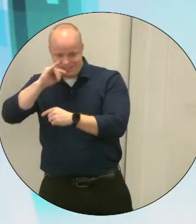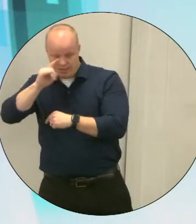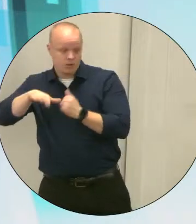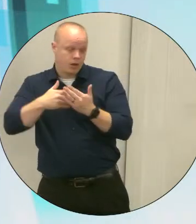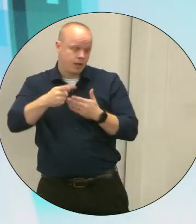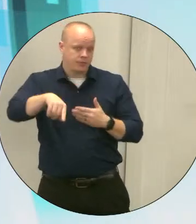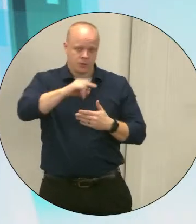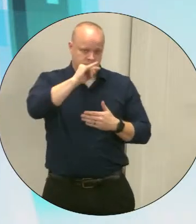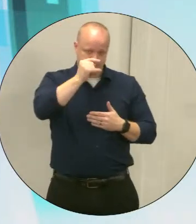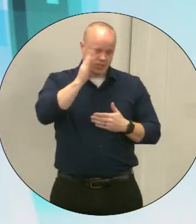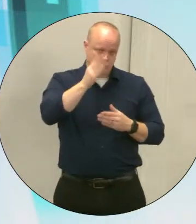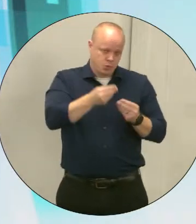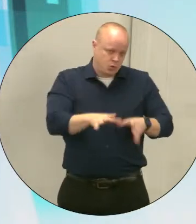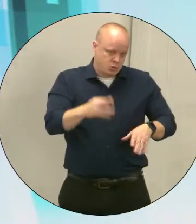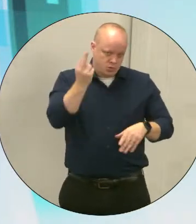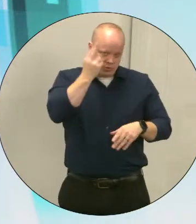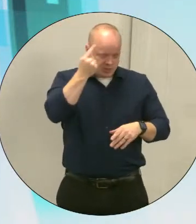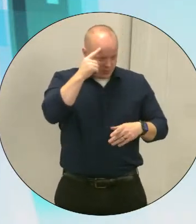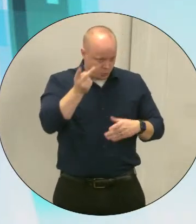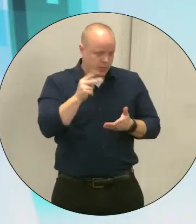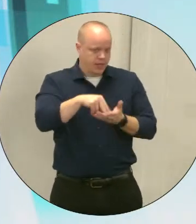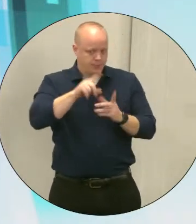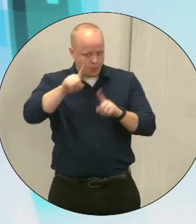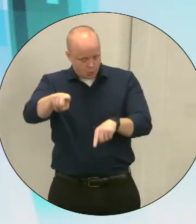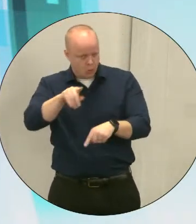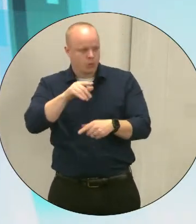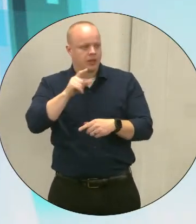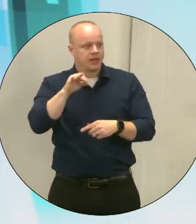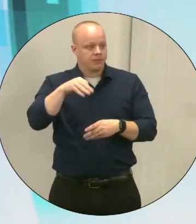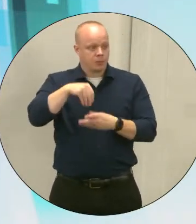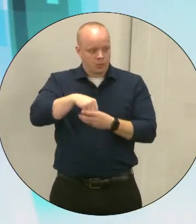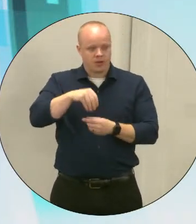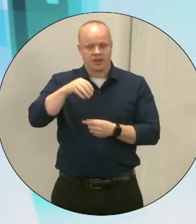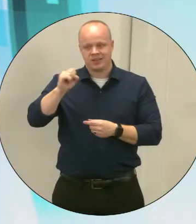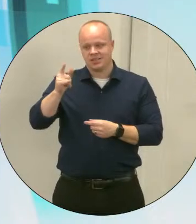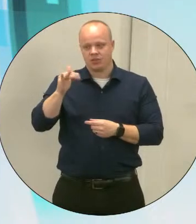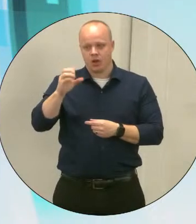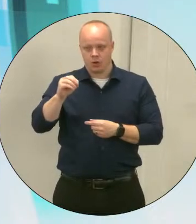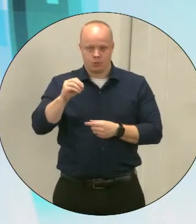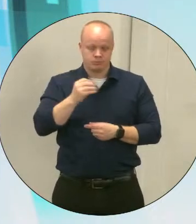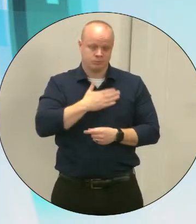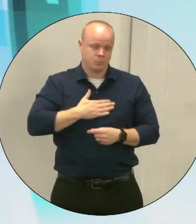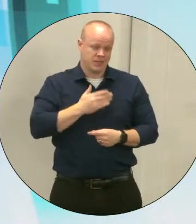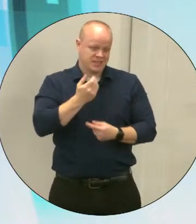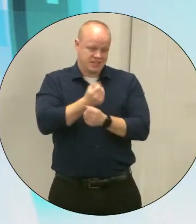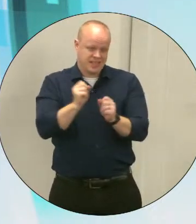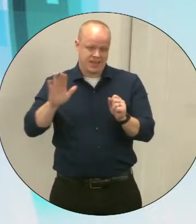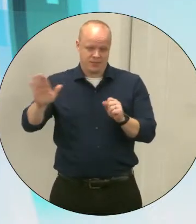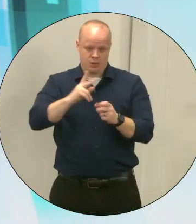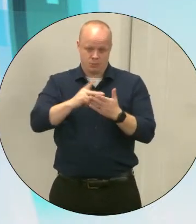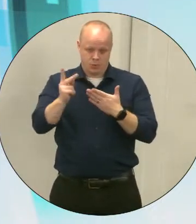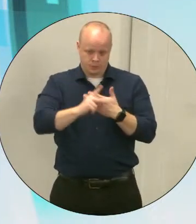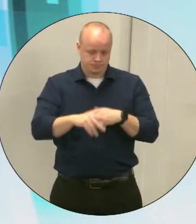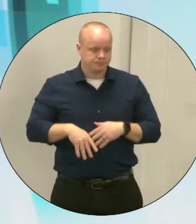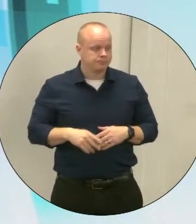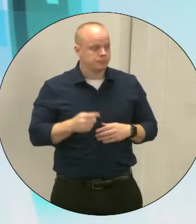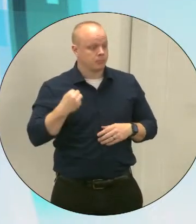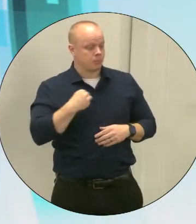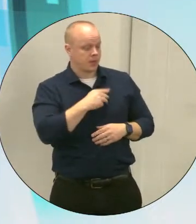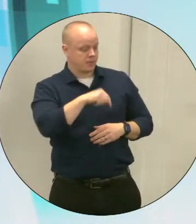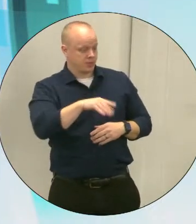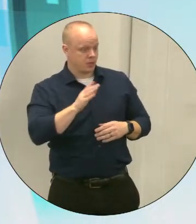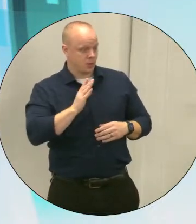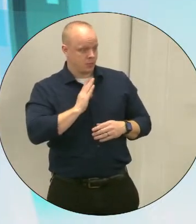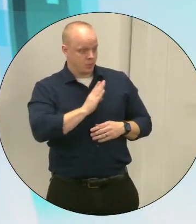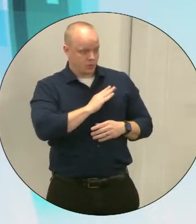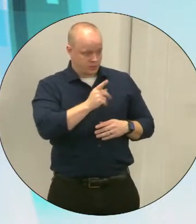every day and going to school if we were zoned for Silverado. Please save their programming. So, a member of this board brought up the grooming bill